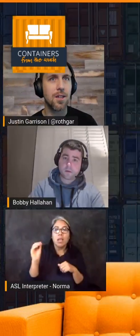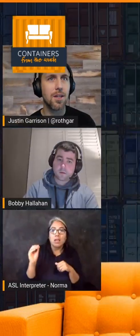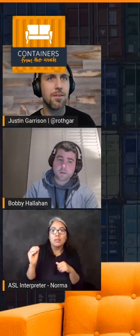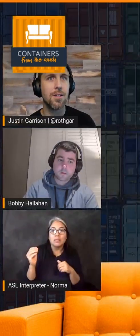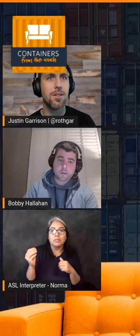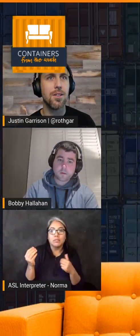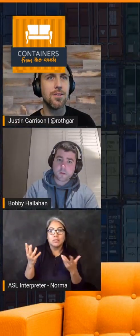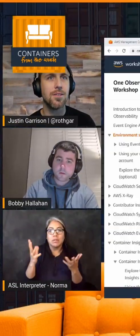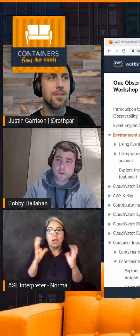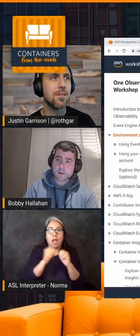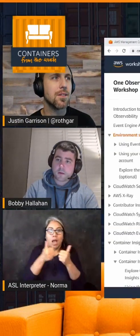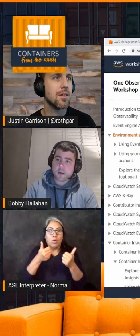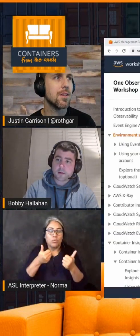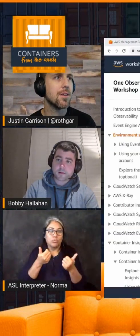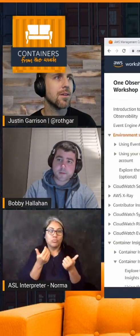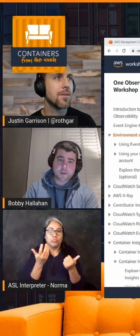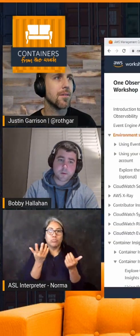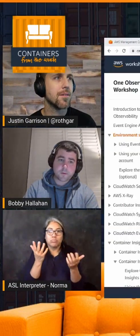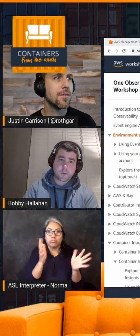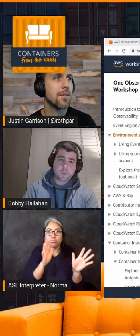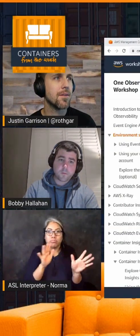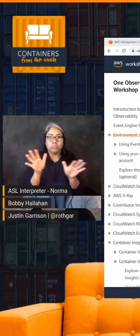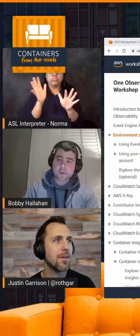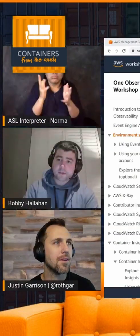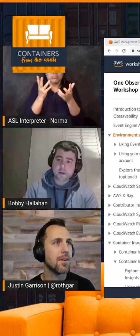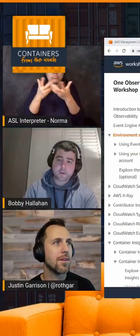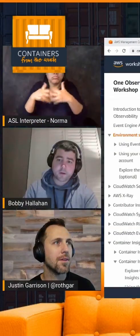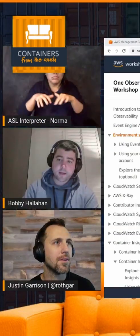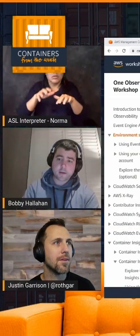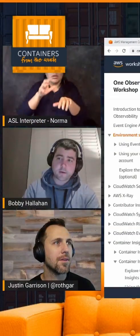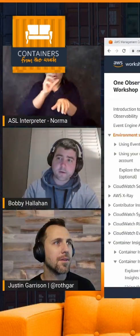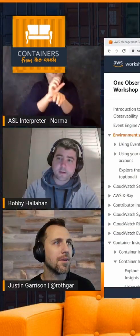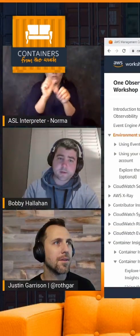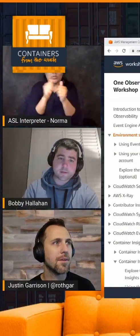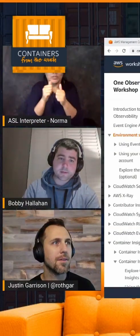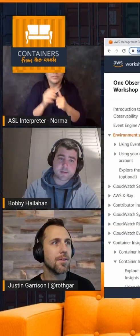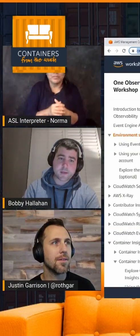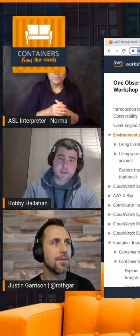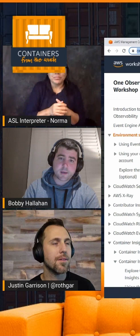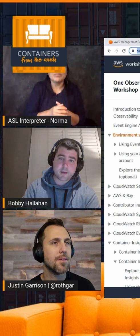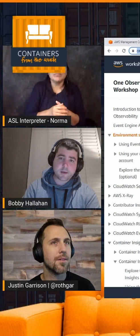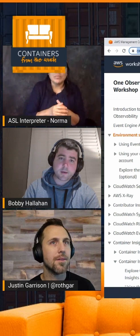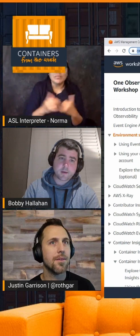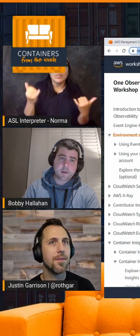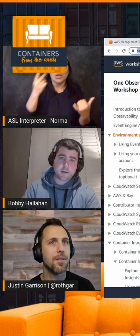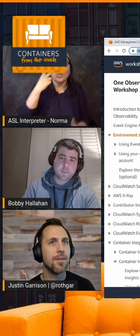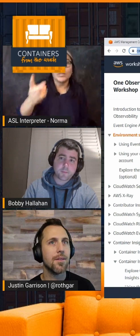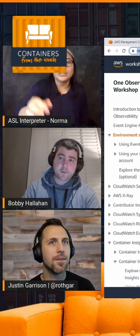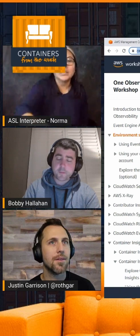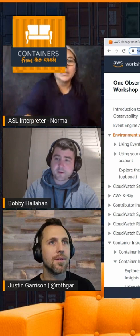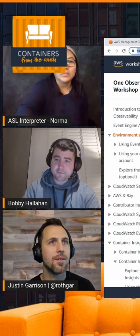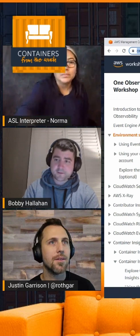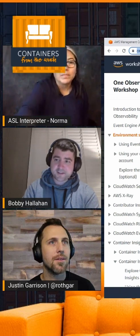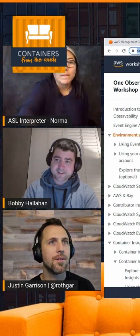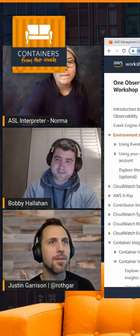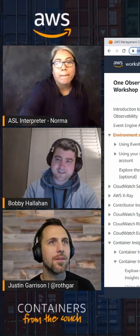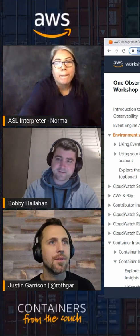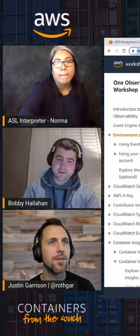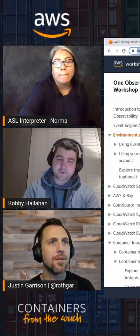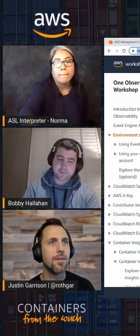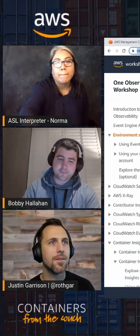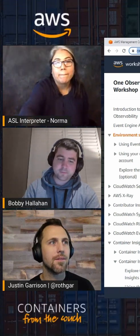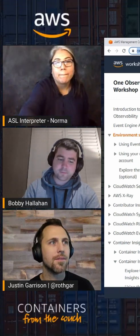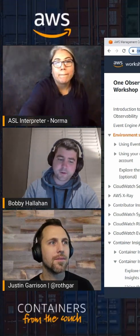second. There it is. Yeah. So what we're taking a look at here is you may have seen this